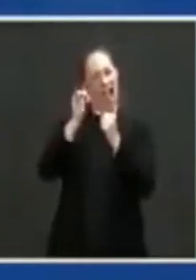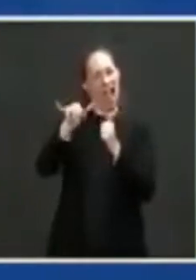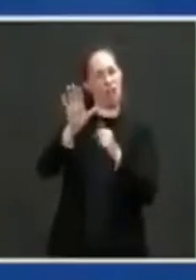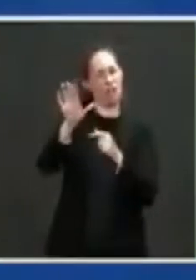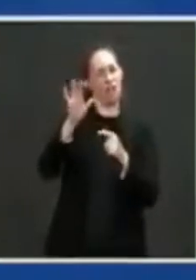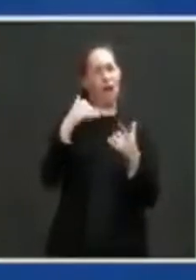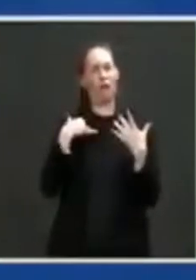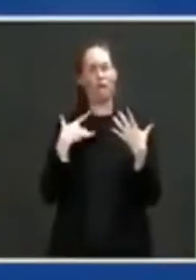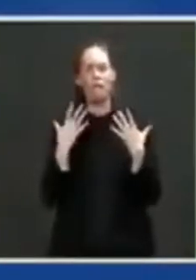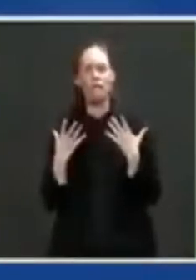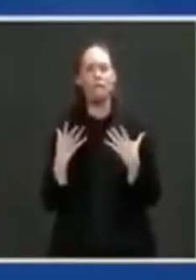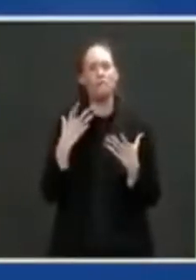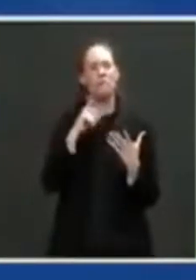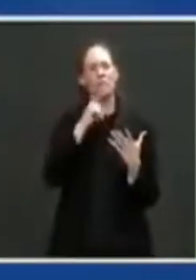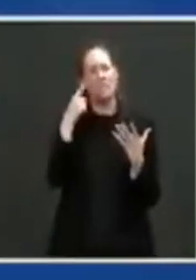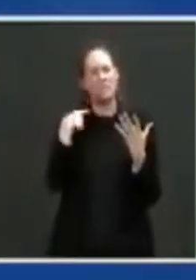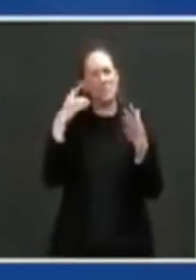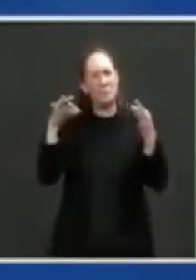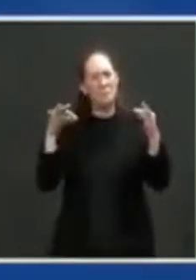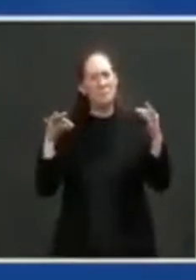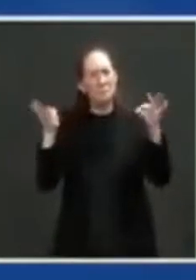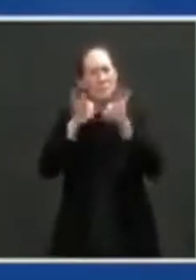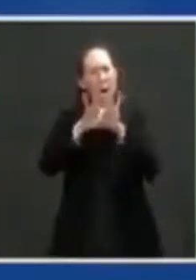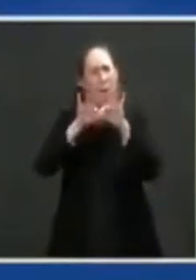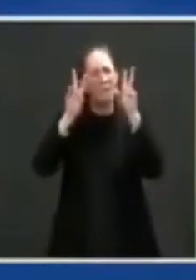you like to be able to,